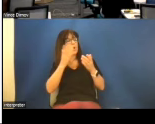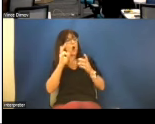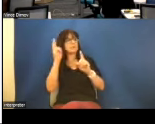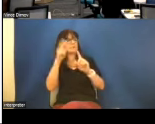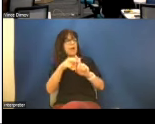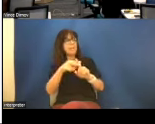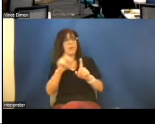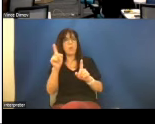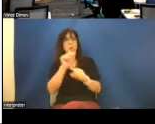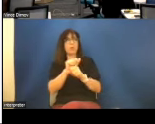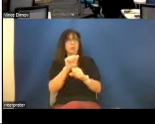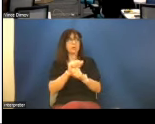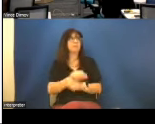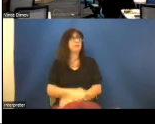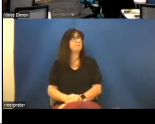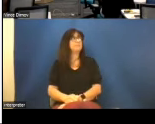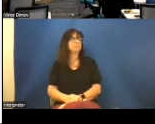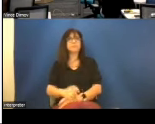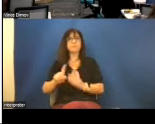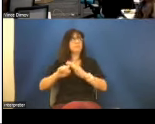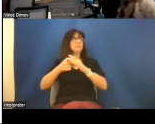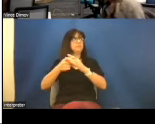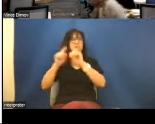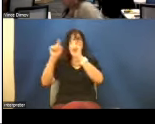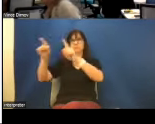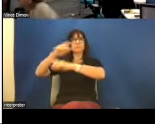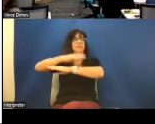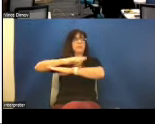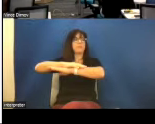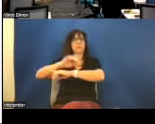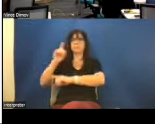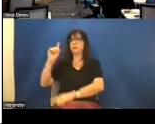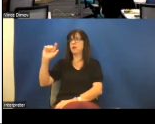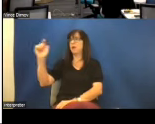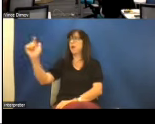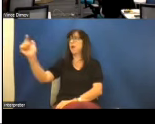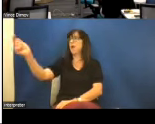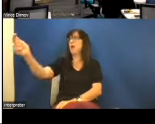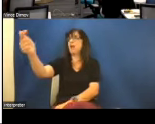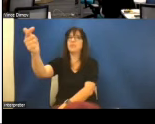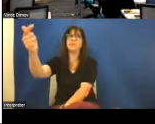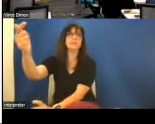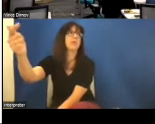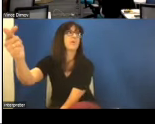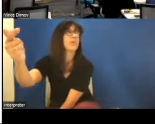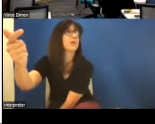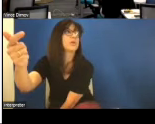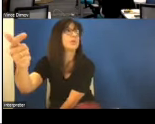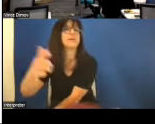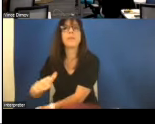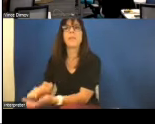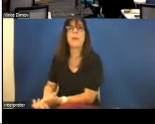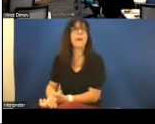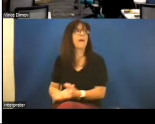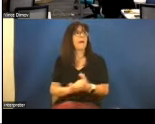assignment are and where we work, okay? So we'll start at this table here, and we'll just kind of go in a swath. You know what a swath is? It's like a